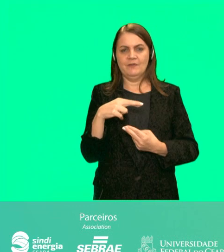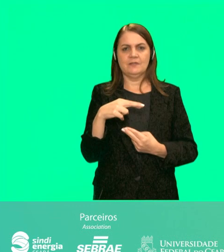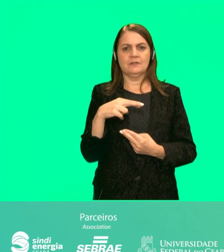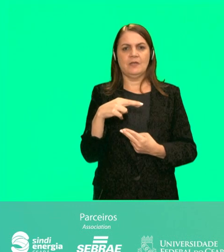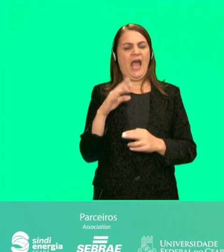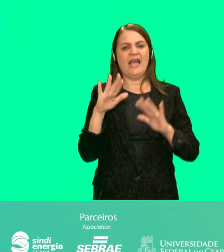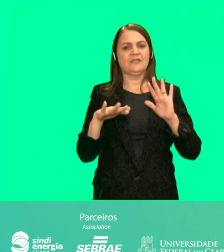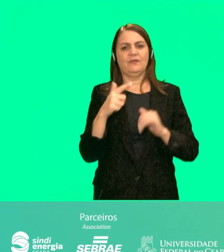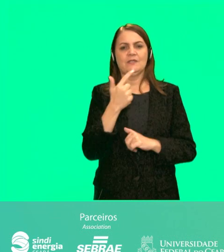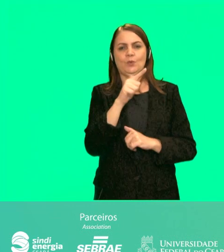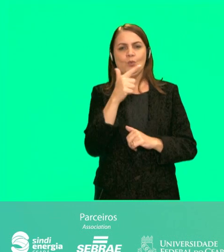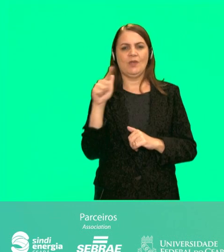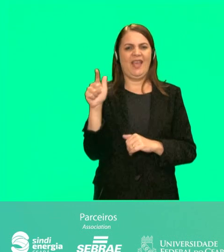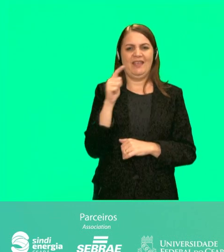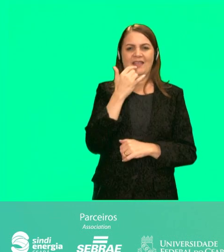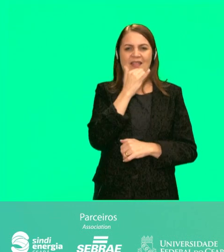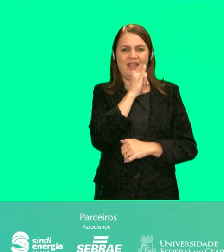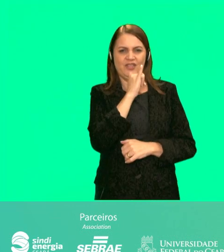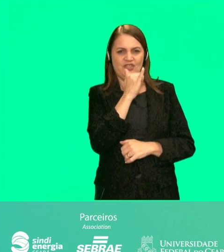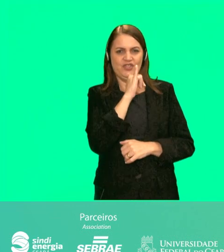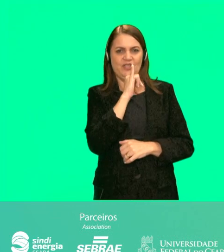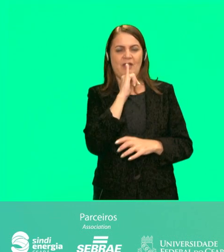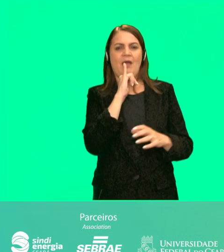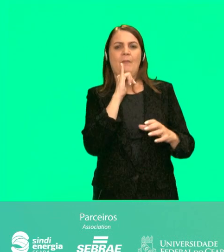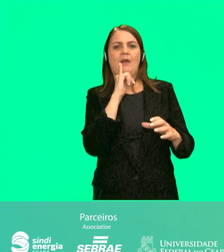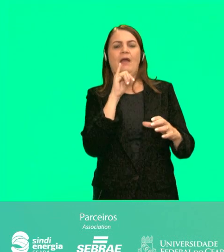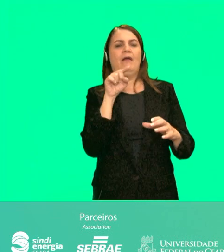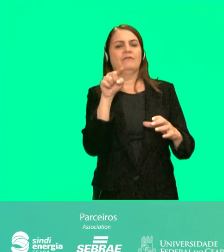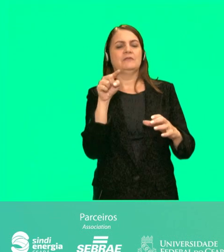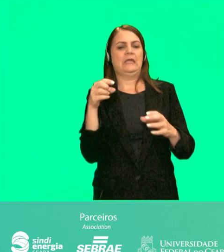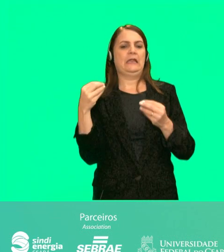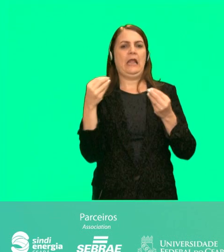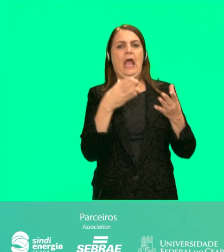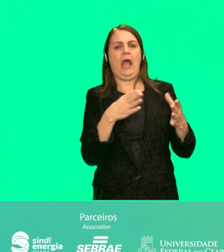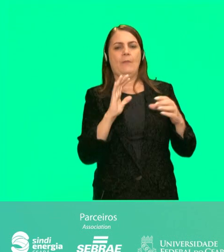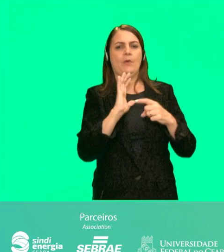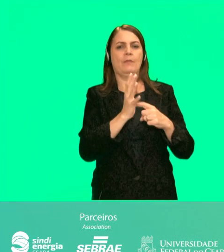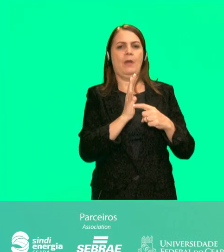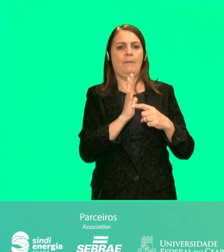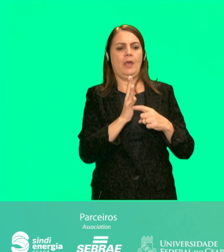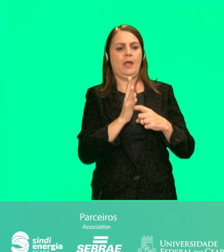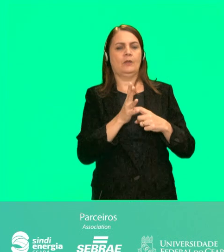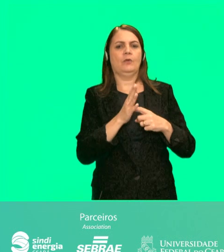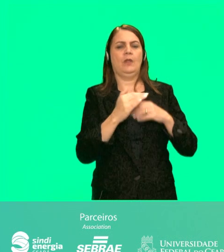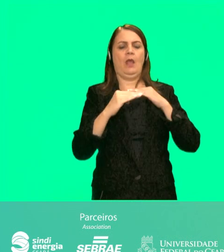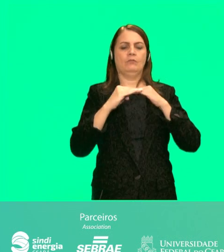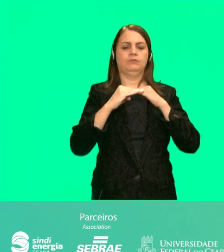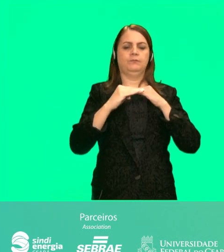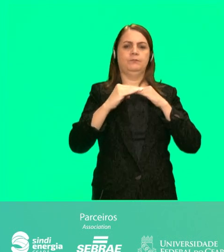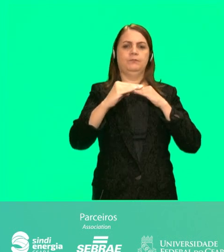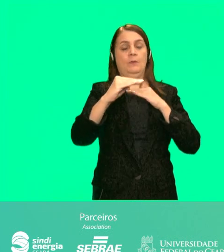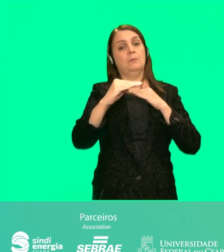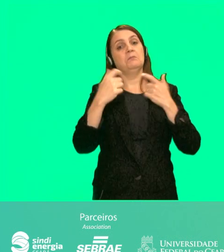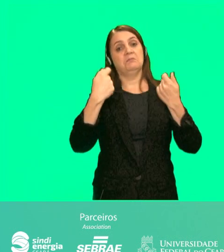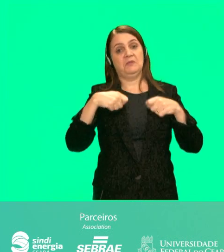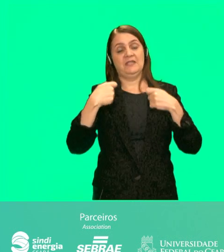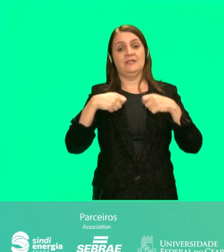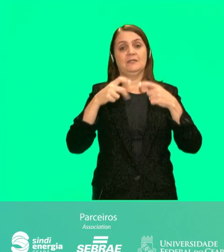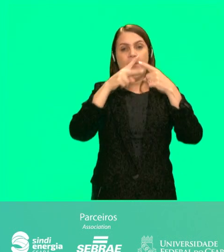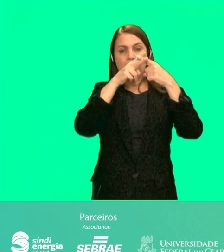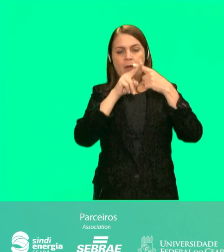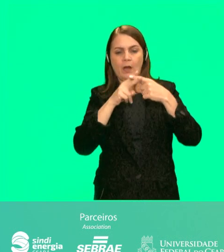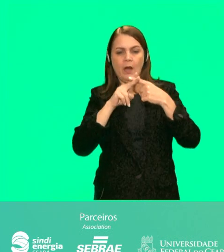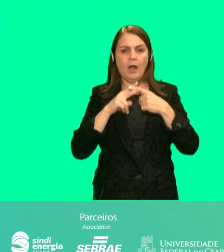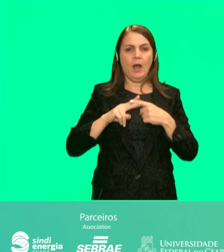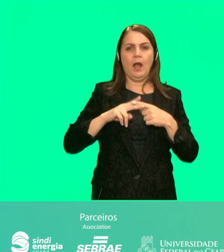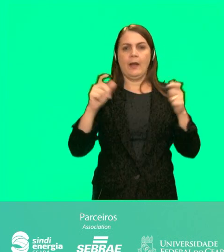oferta, the né, de proper energia energy para o offer equipamento for the constante, equipment. contínuo, né? Então você And tem que you modular a need to capacidade module the em capacity função da energia